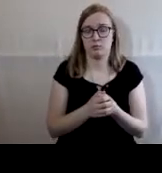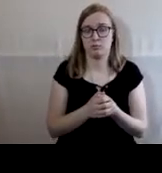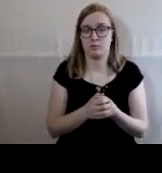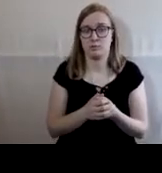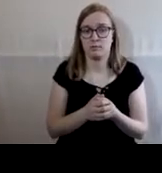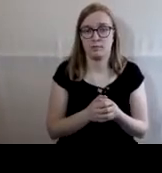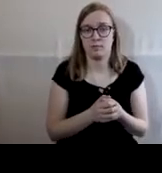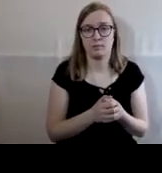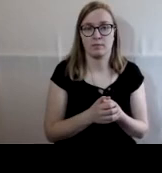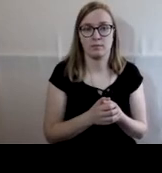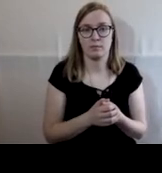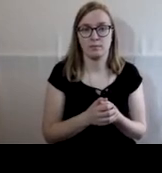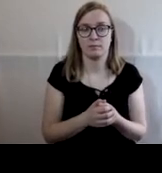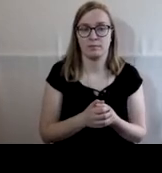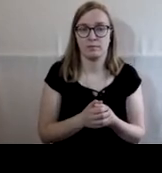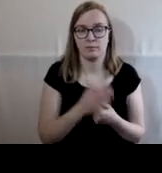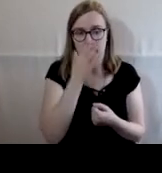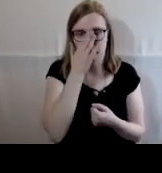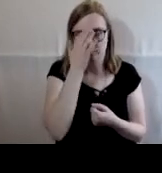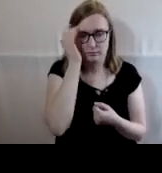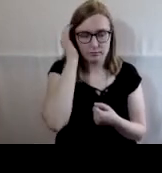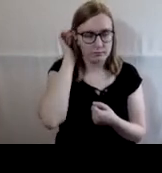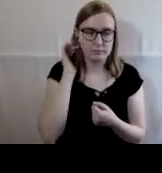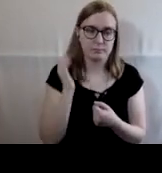they acquired in basic education.